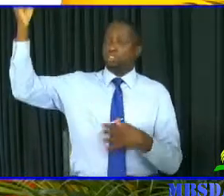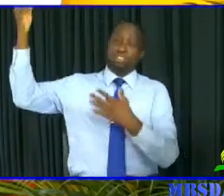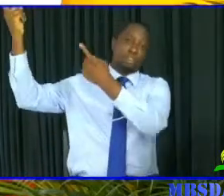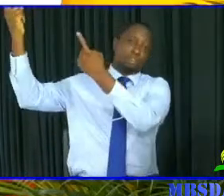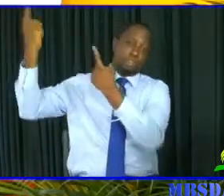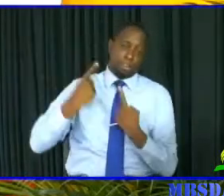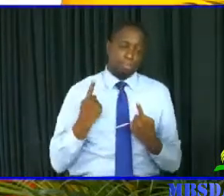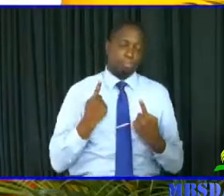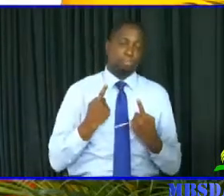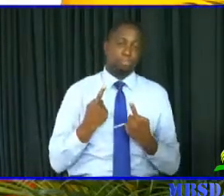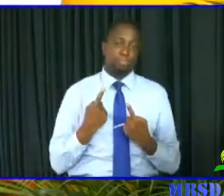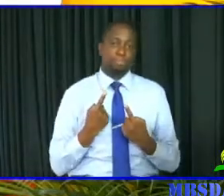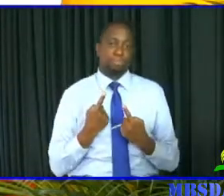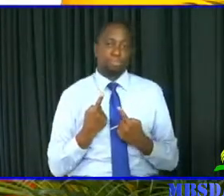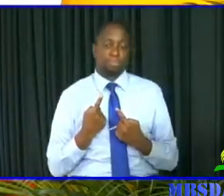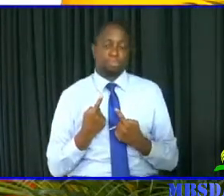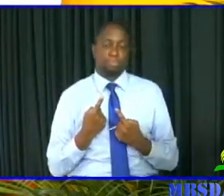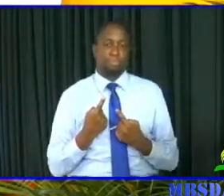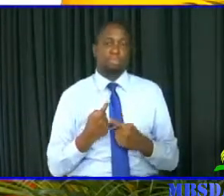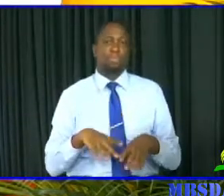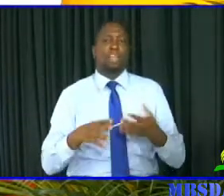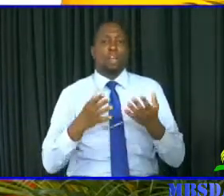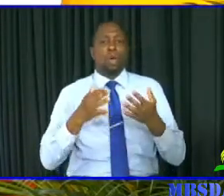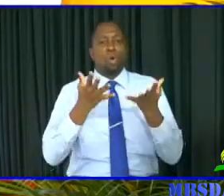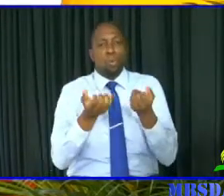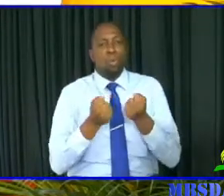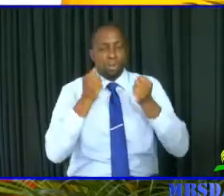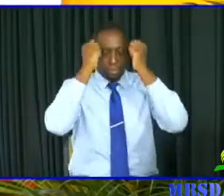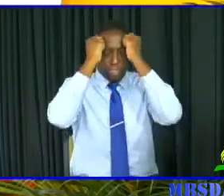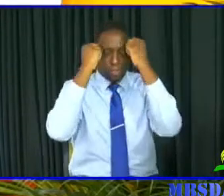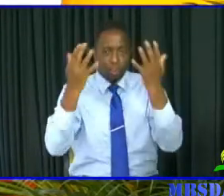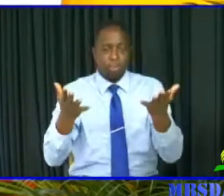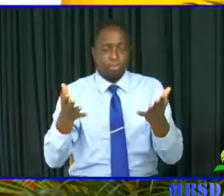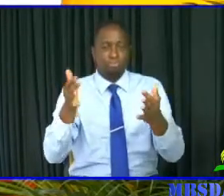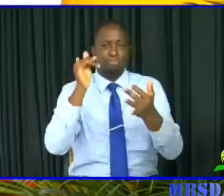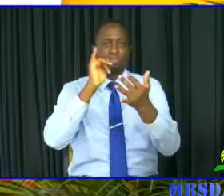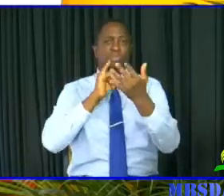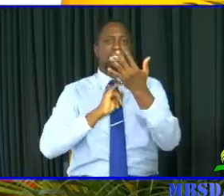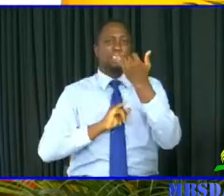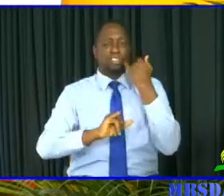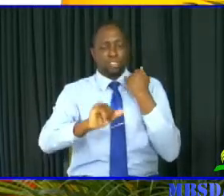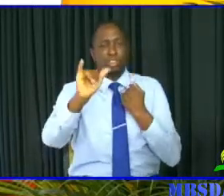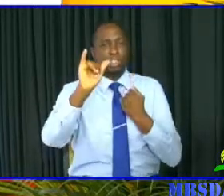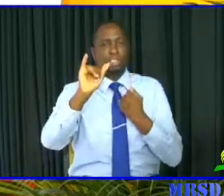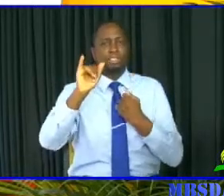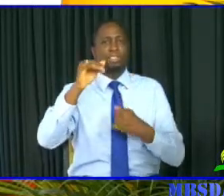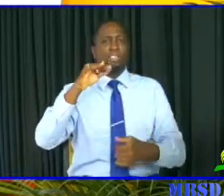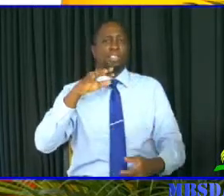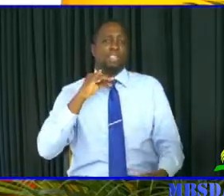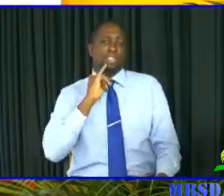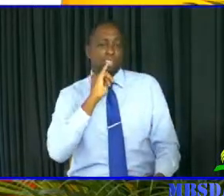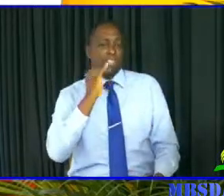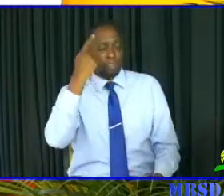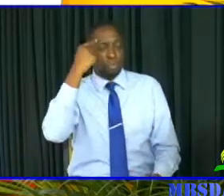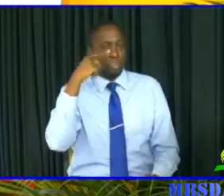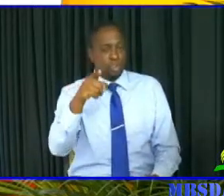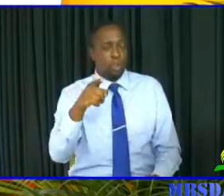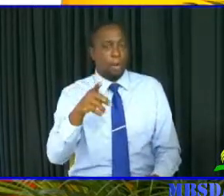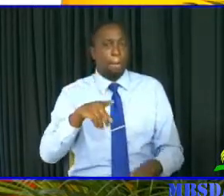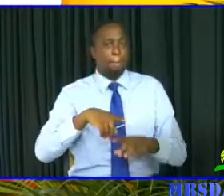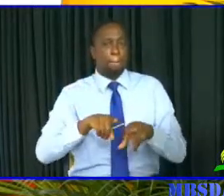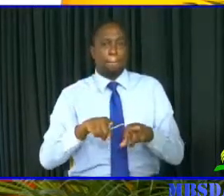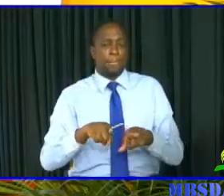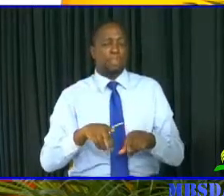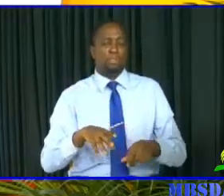let you know tonight that eternity hangs in the balance. It makes absolutely no sense to